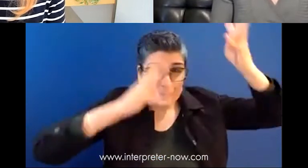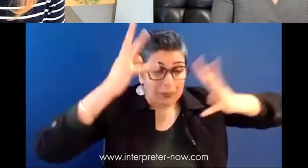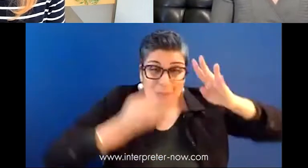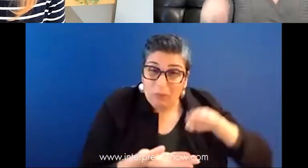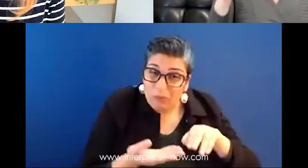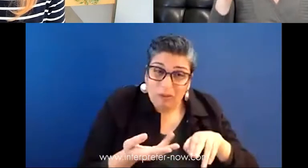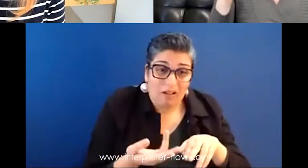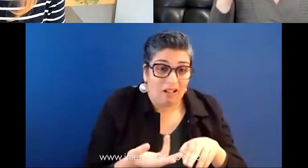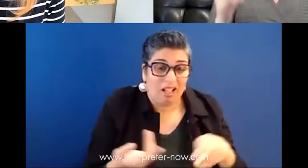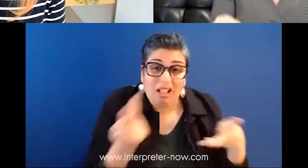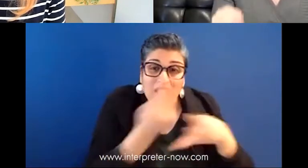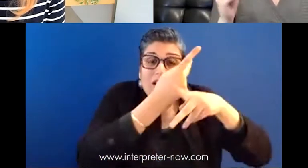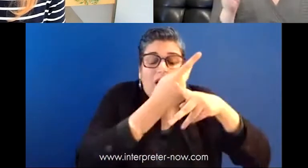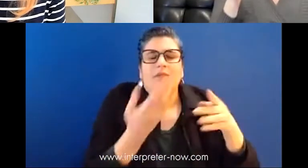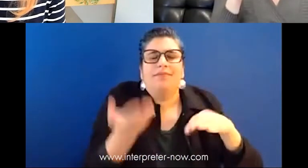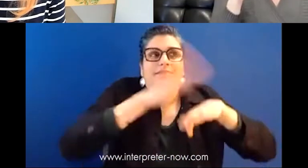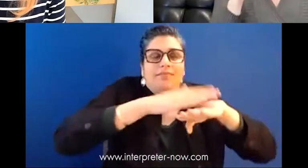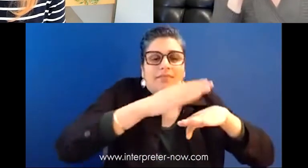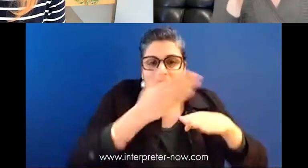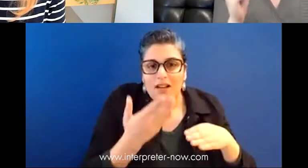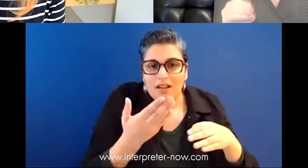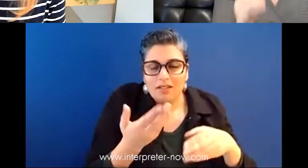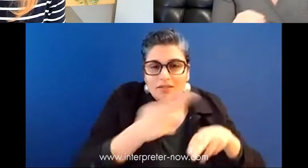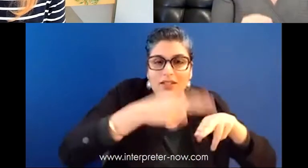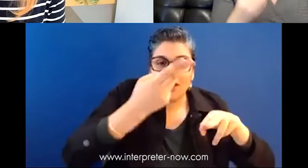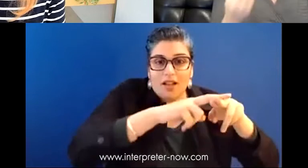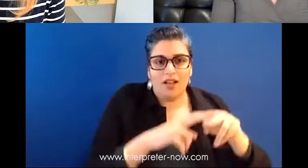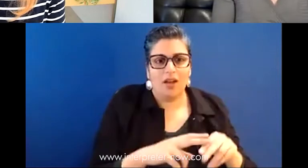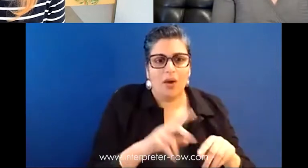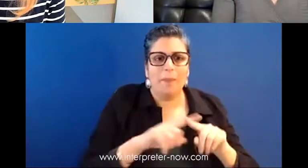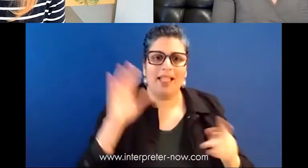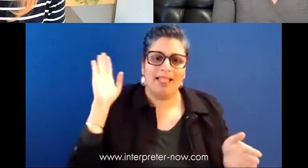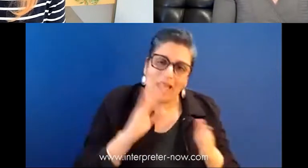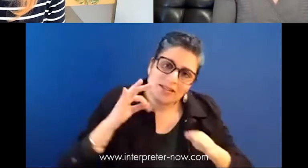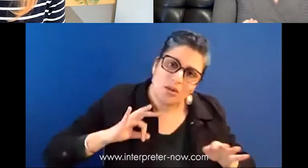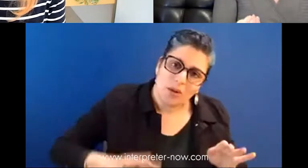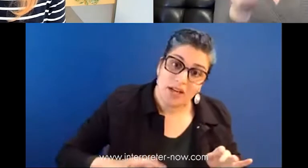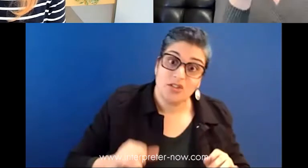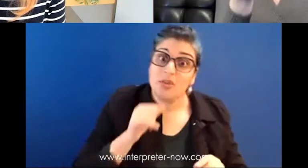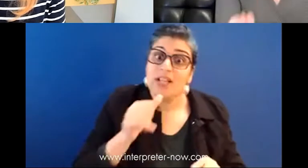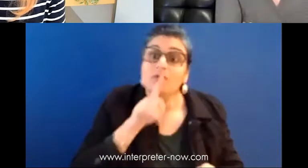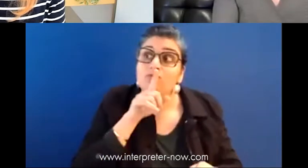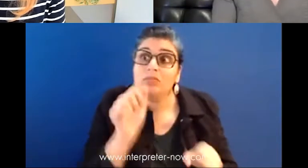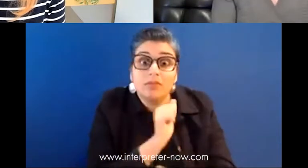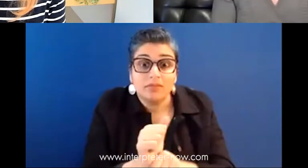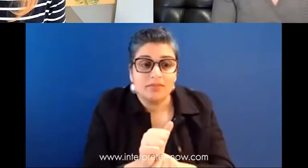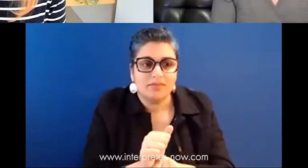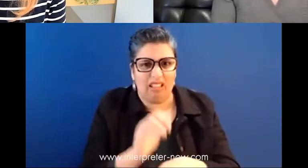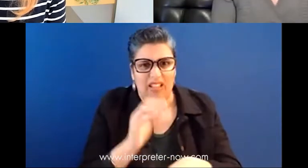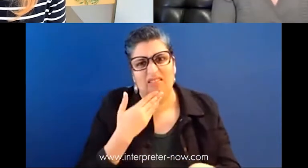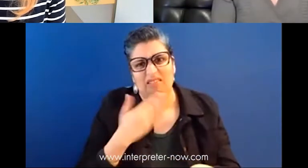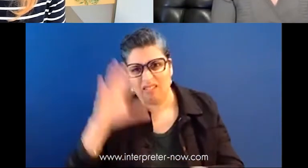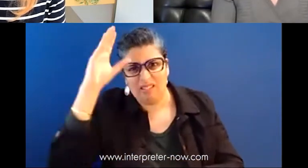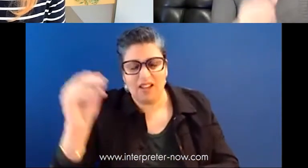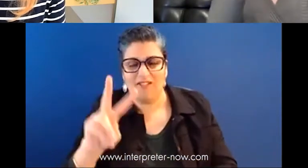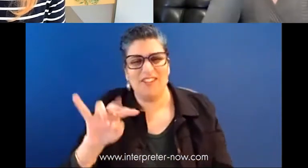it. And again, if it's not true villainy, what's really going on? Mm-hmm. So there's these funny things going on inside